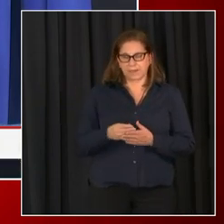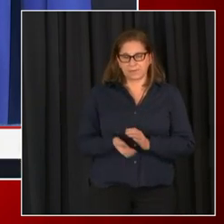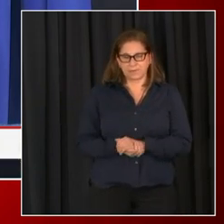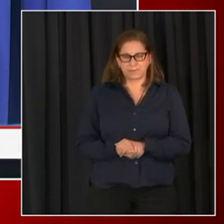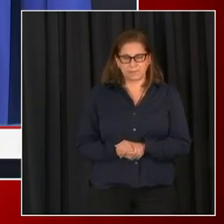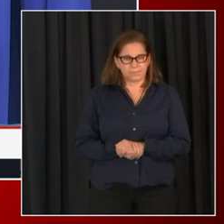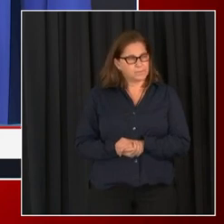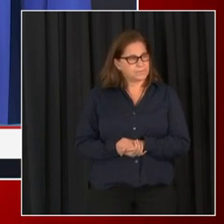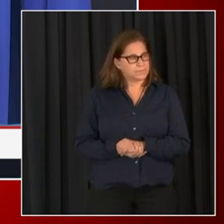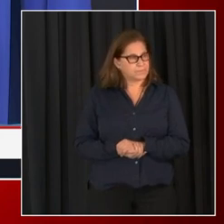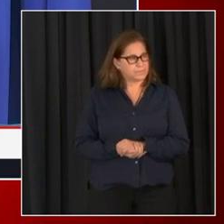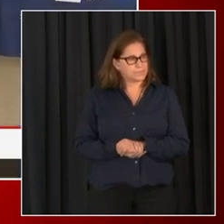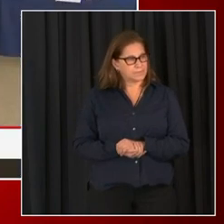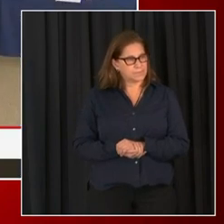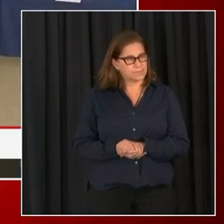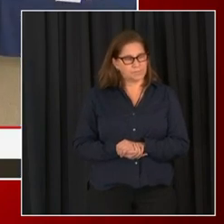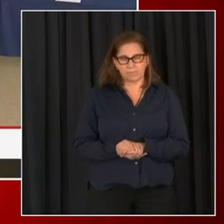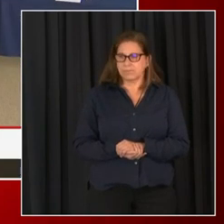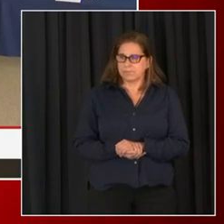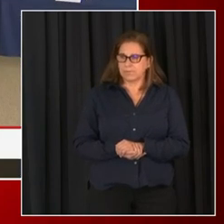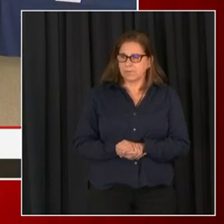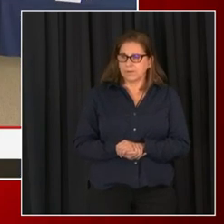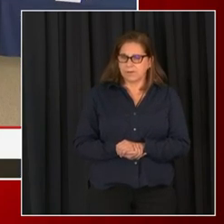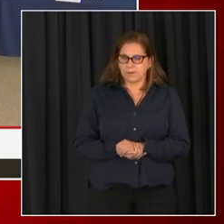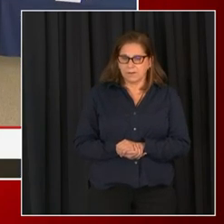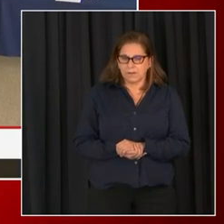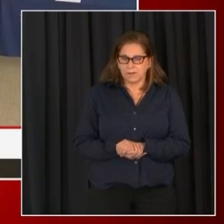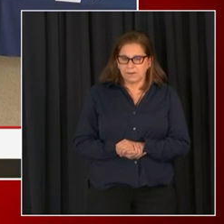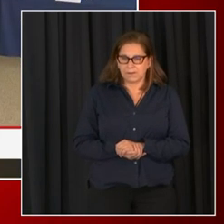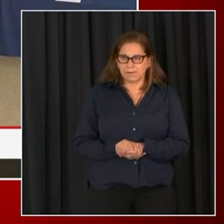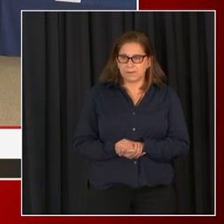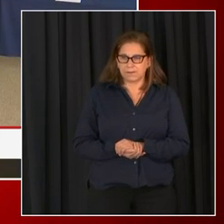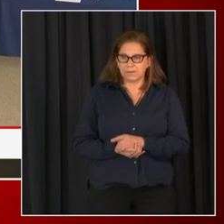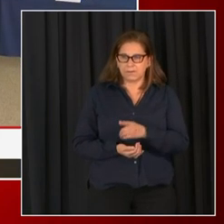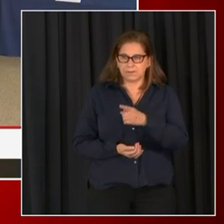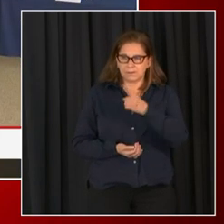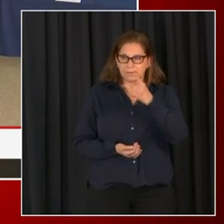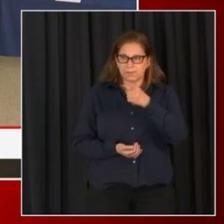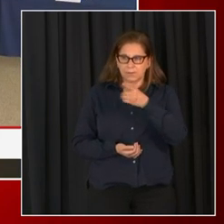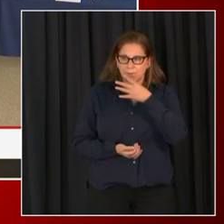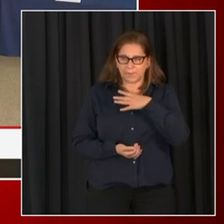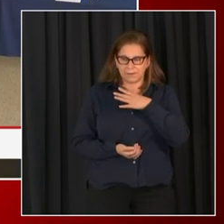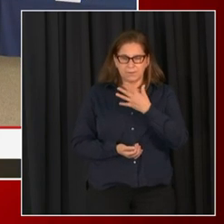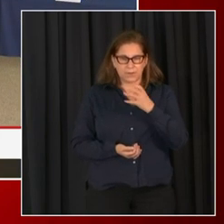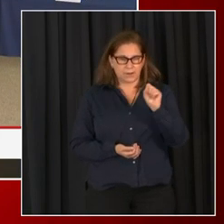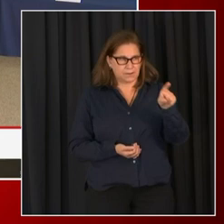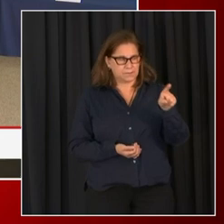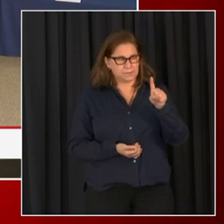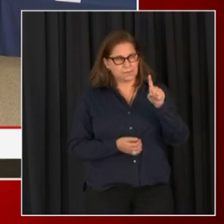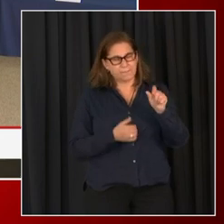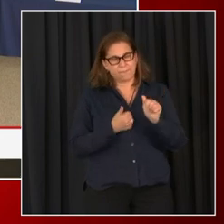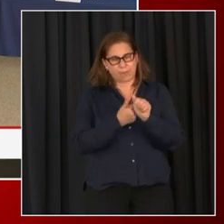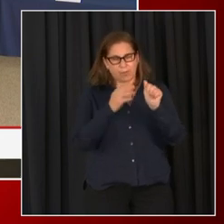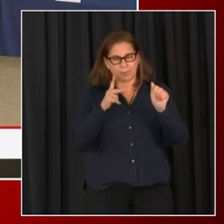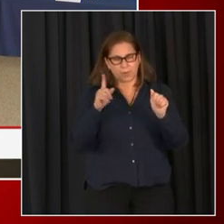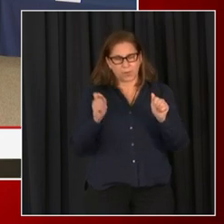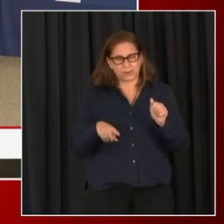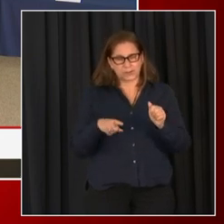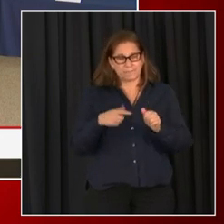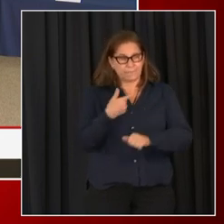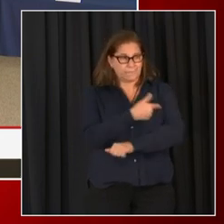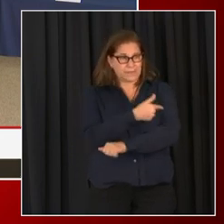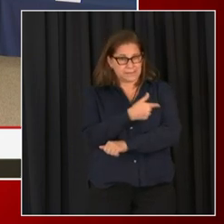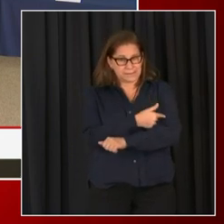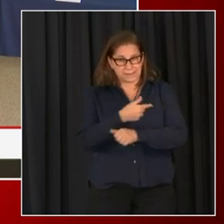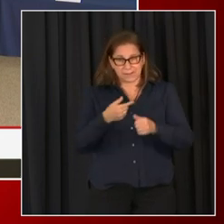Okay, yes. Julie. Can I follow up on that? Good question. Will this vaccine distribution plan